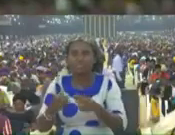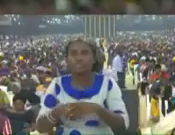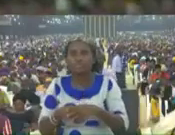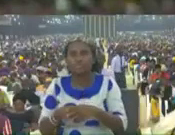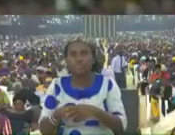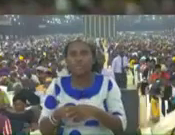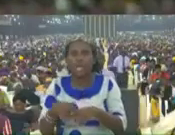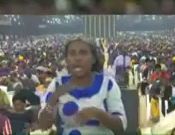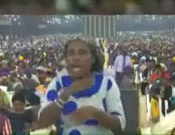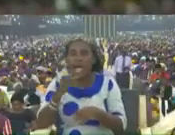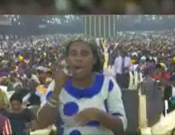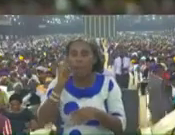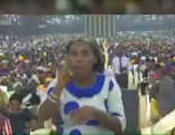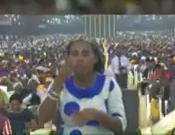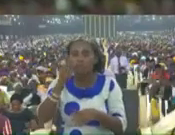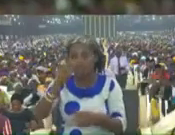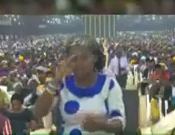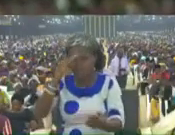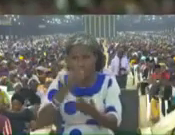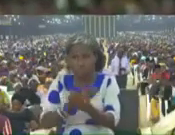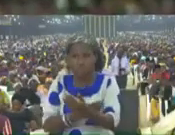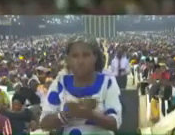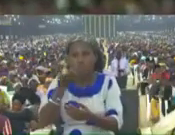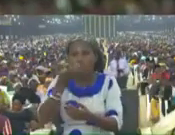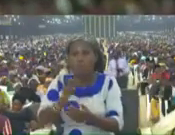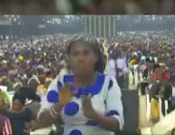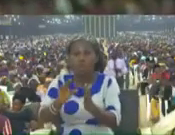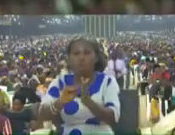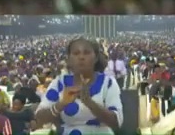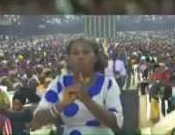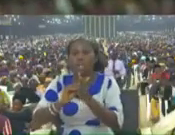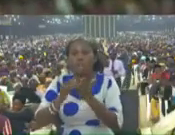And one of the sons of the owner of the land